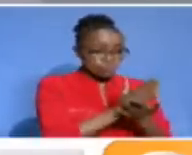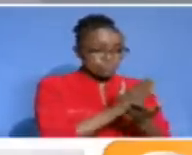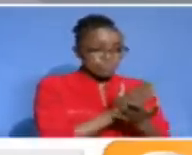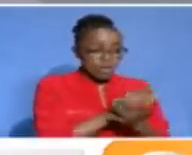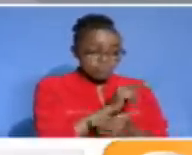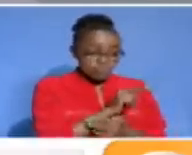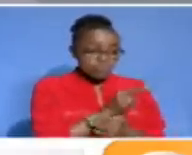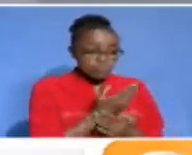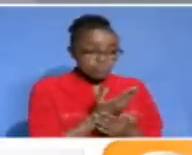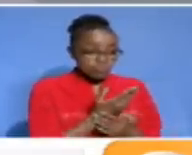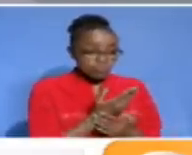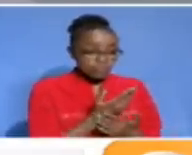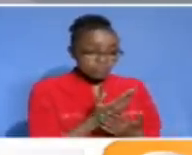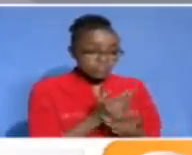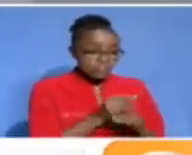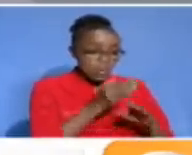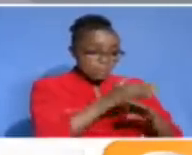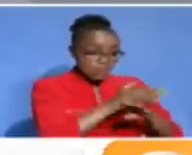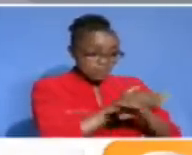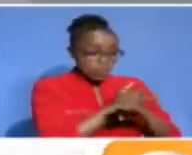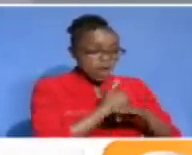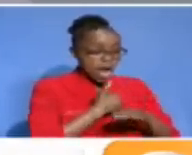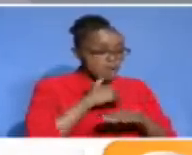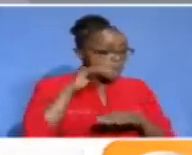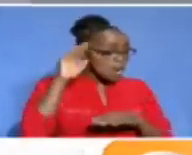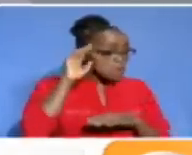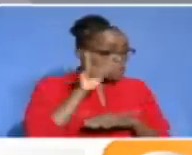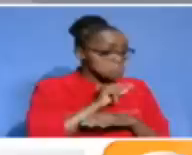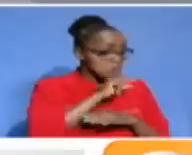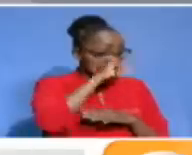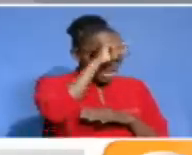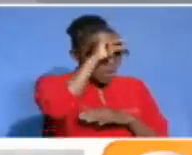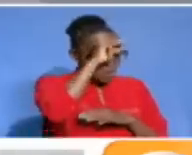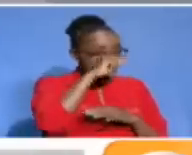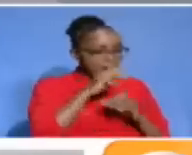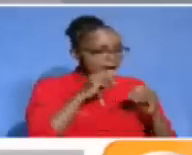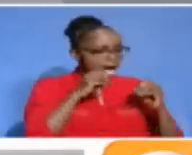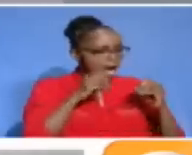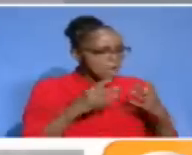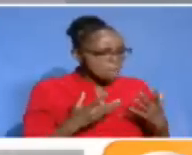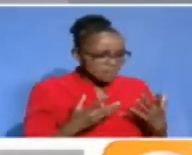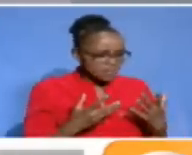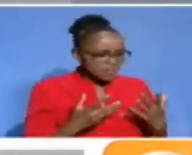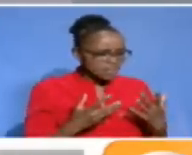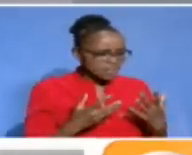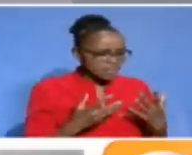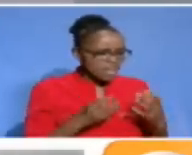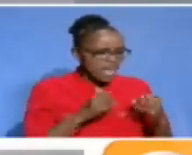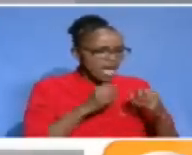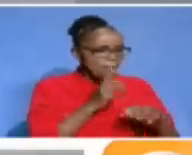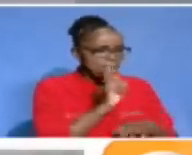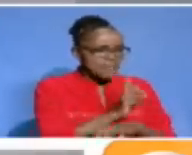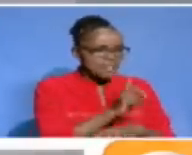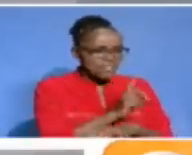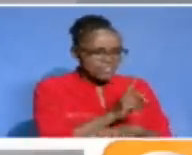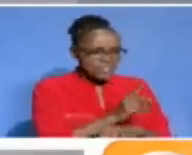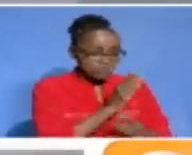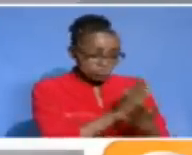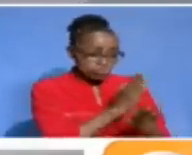you had previously government saying how many threats,